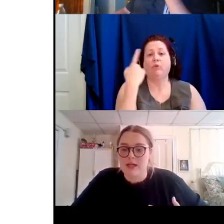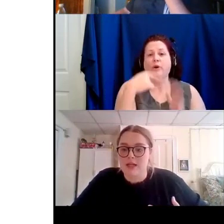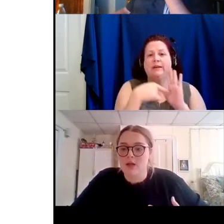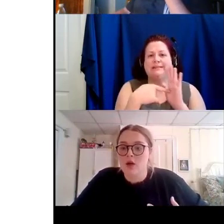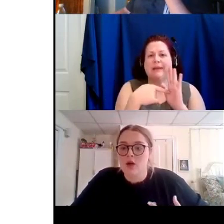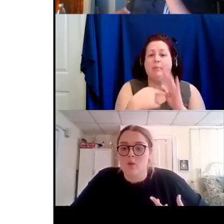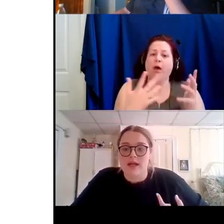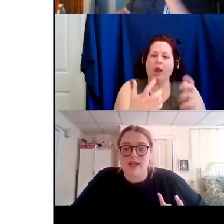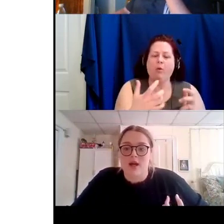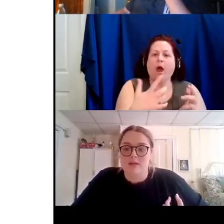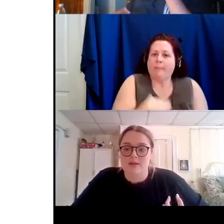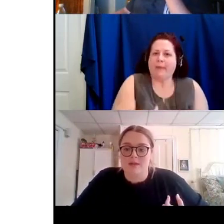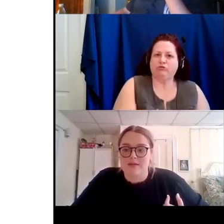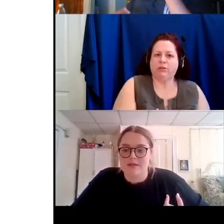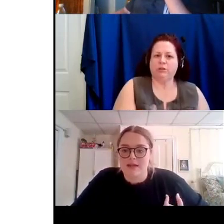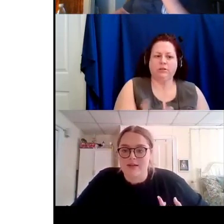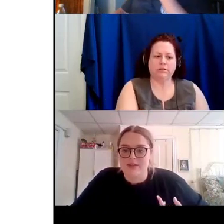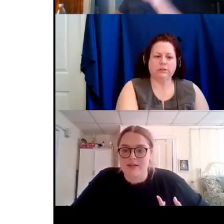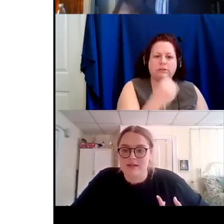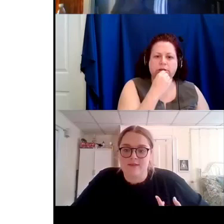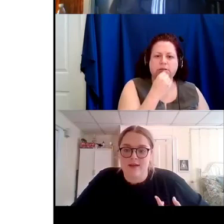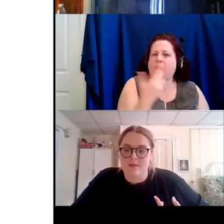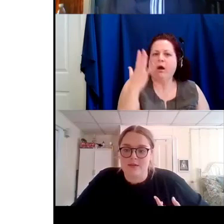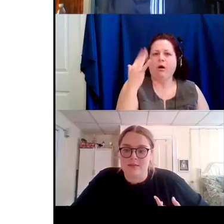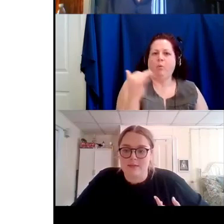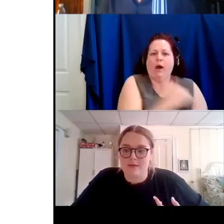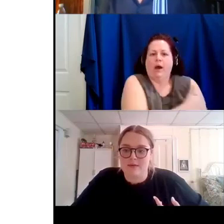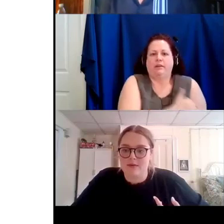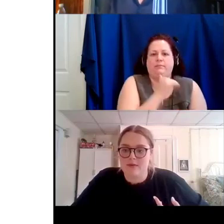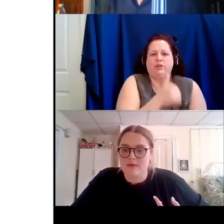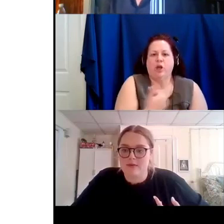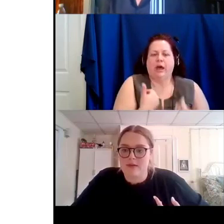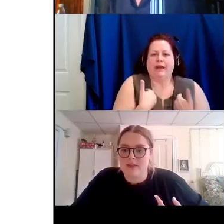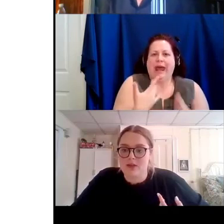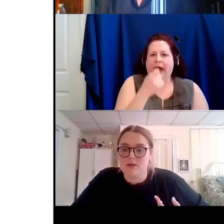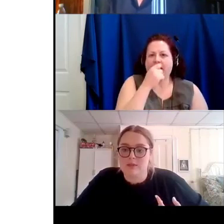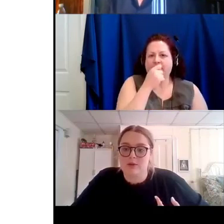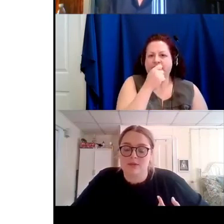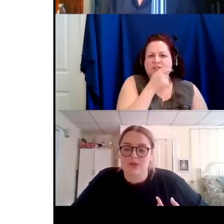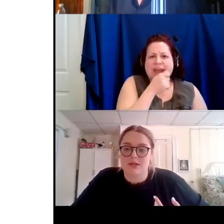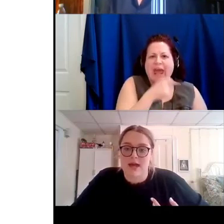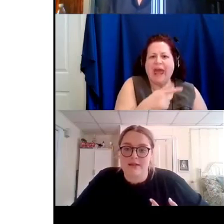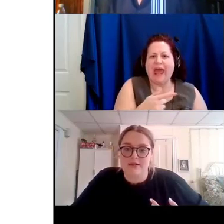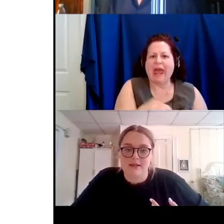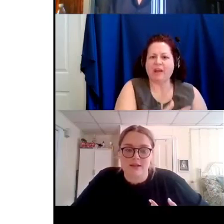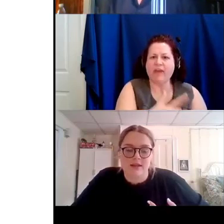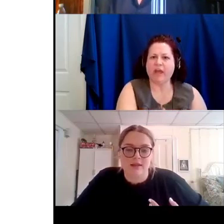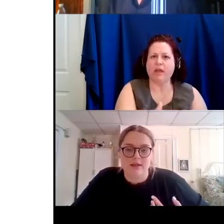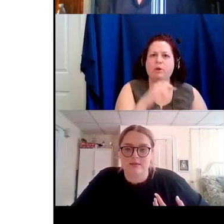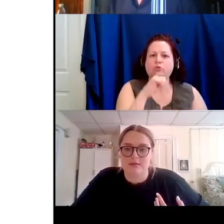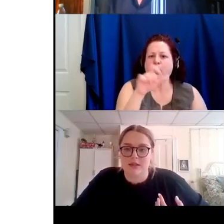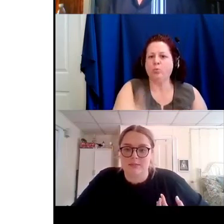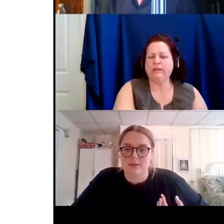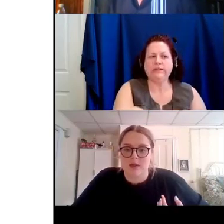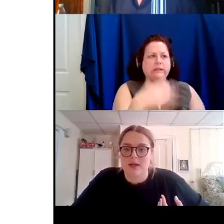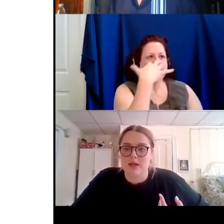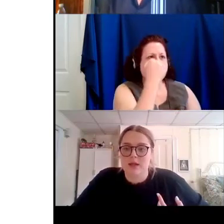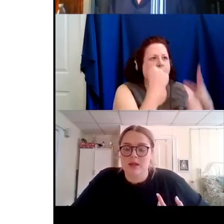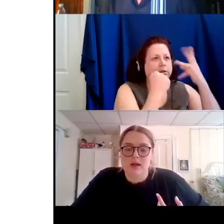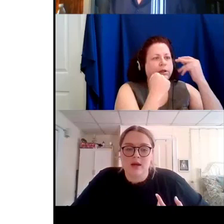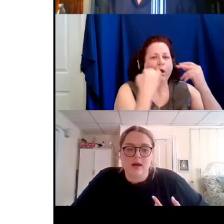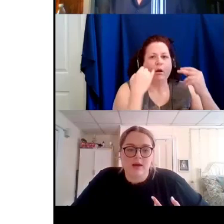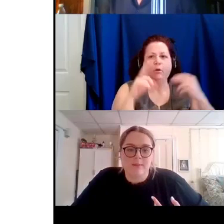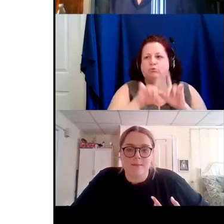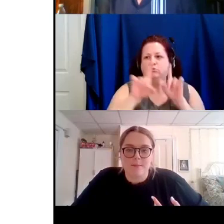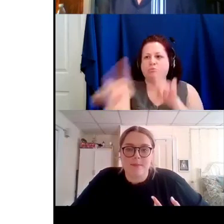to eat. Why can't hospitals have snacks easily available to people that they don't need permission to access? And I think that's a really good point.